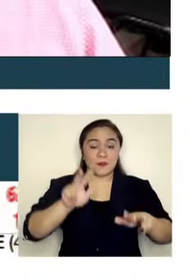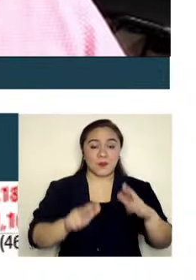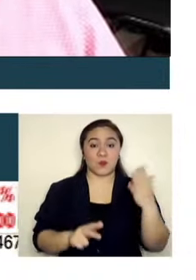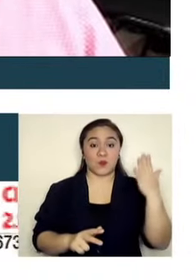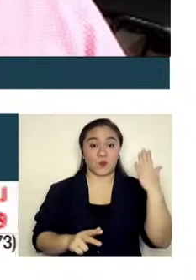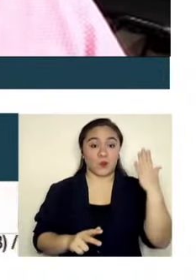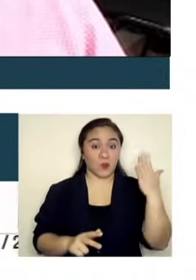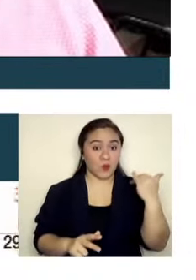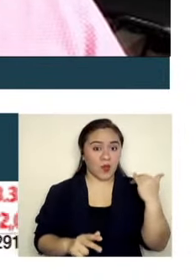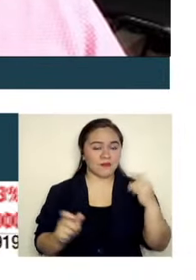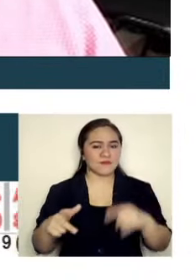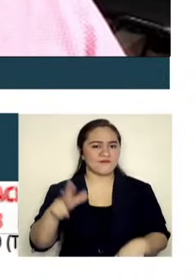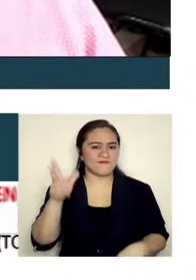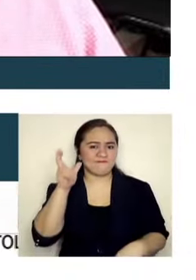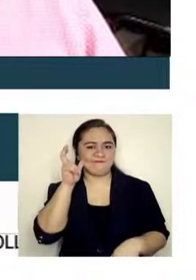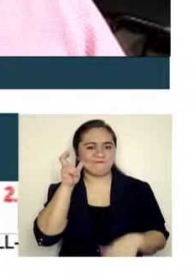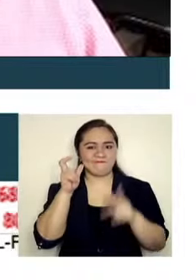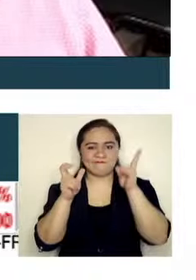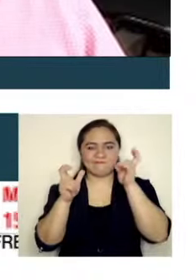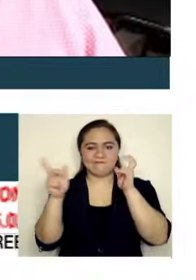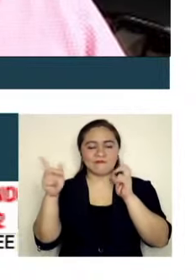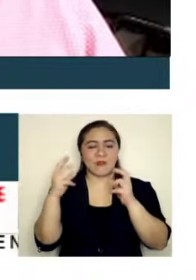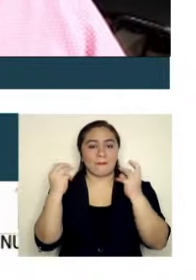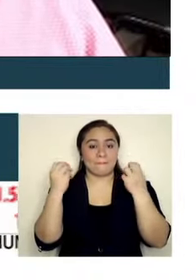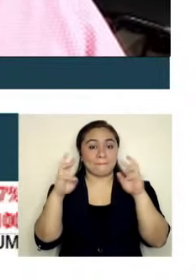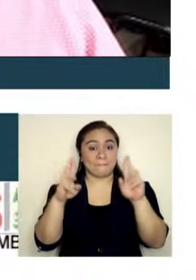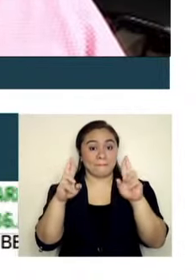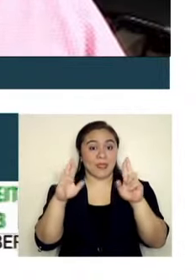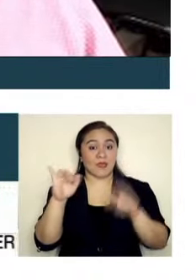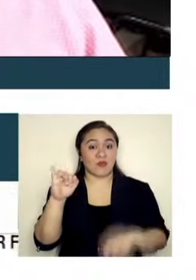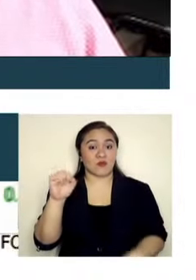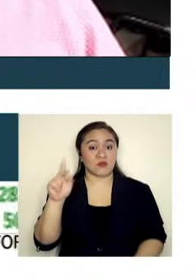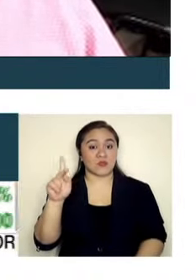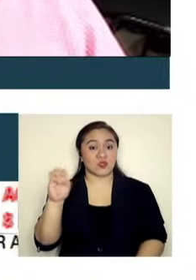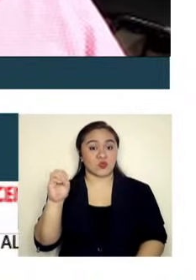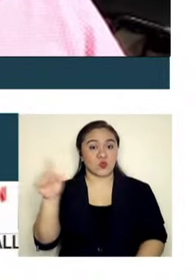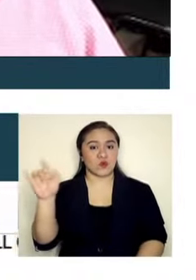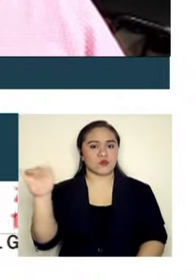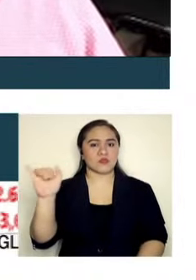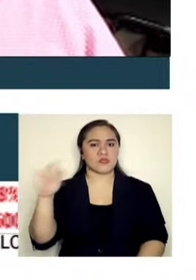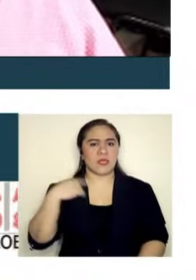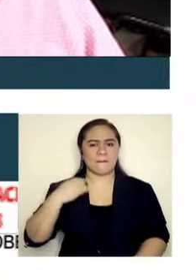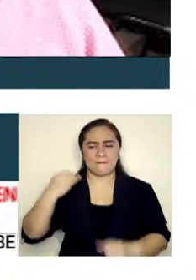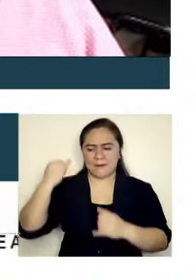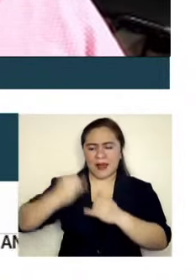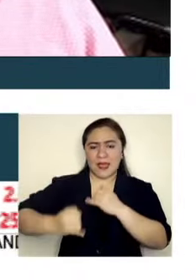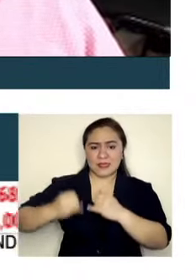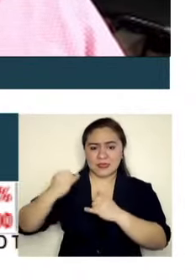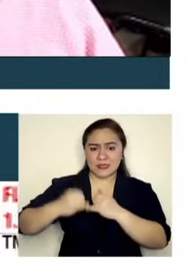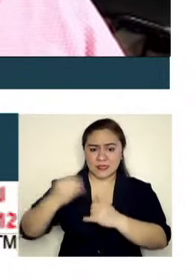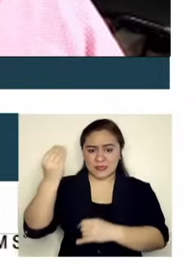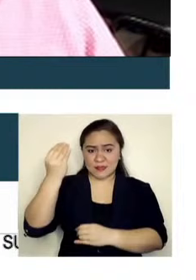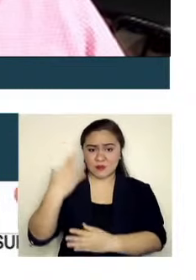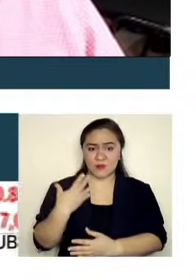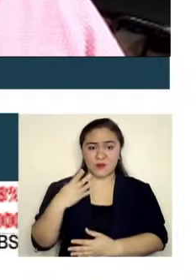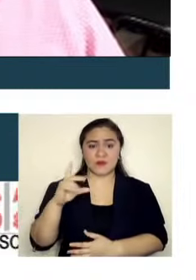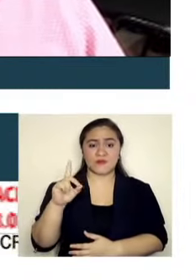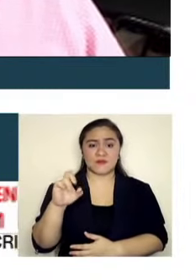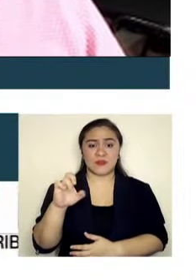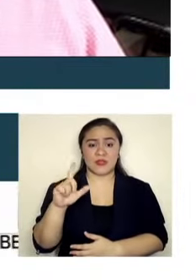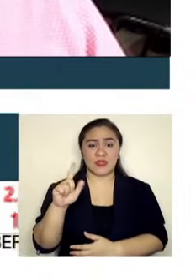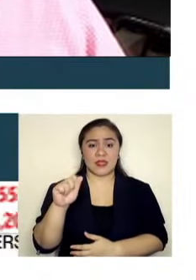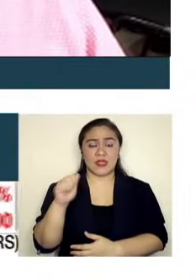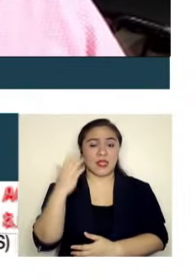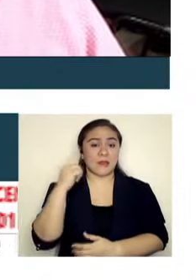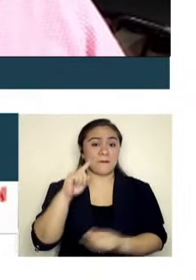also heard from Mayor Isko Moreno that they were also belatedly informed about the Delta variant cases in their